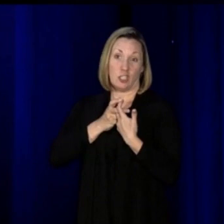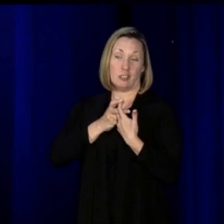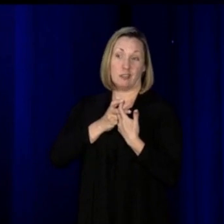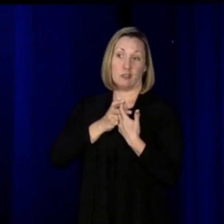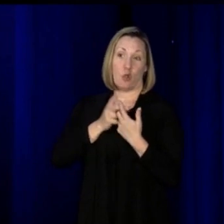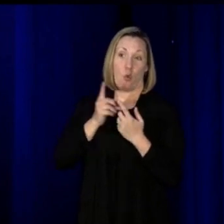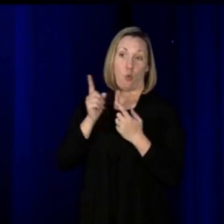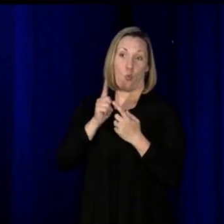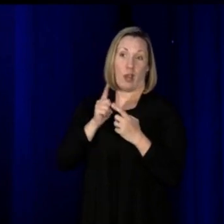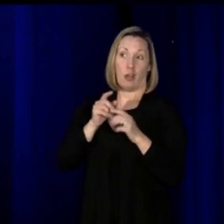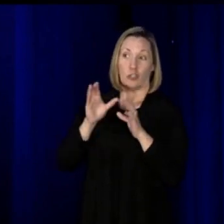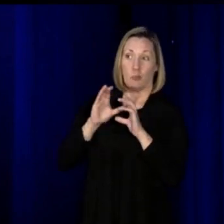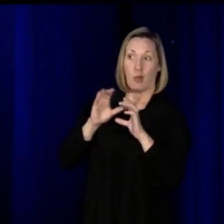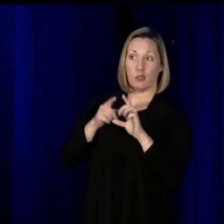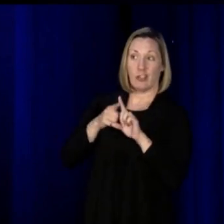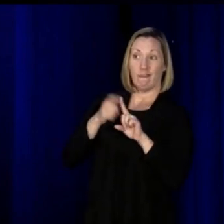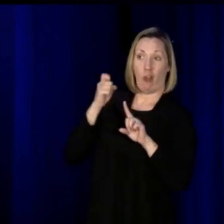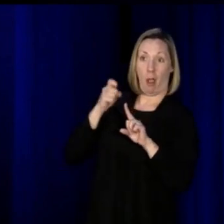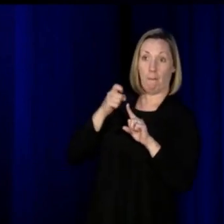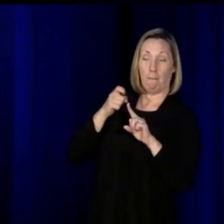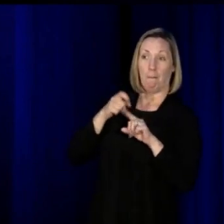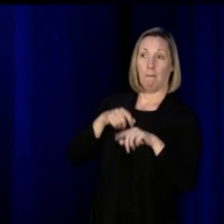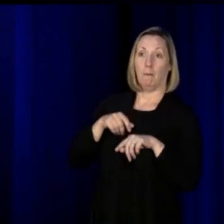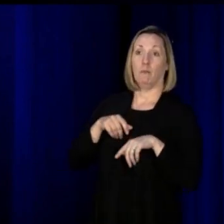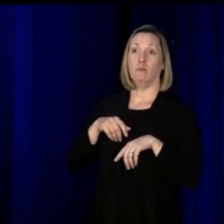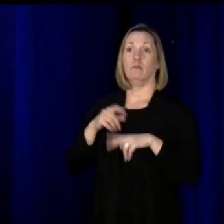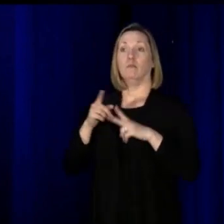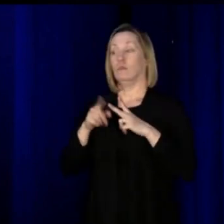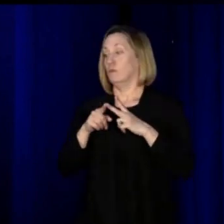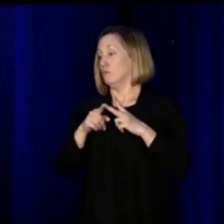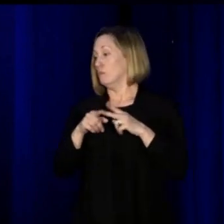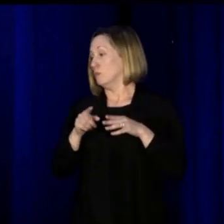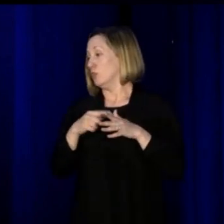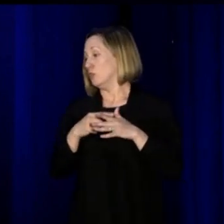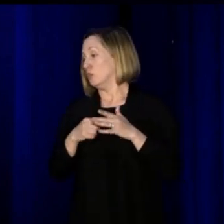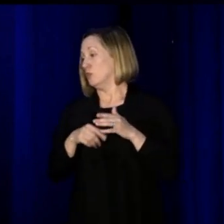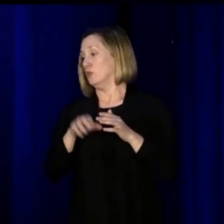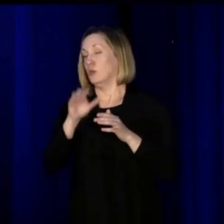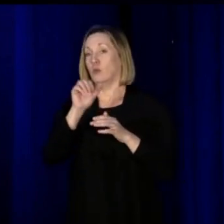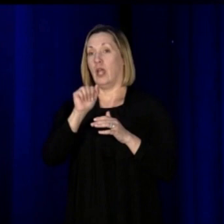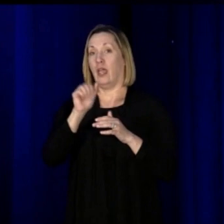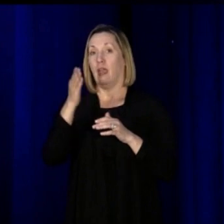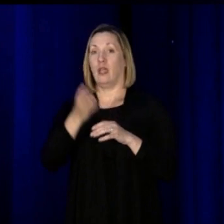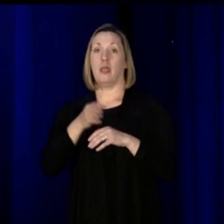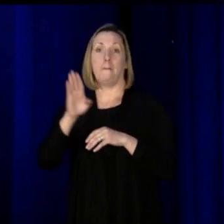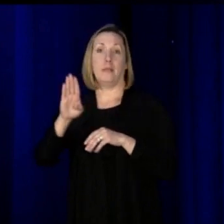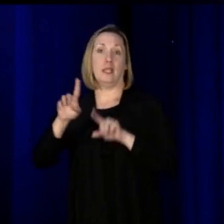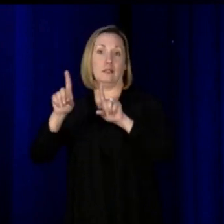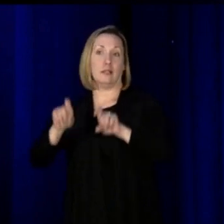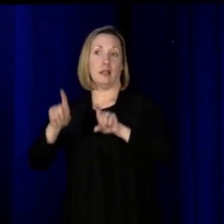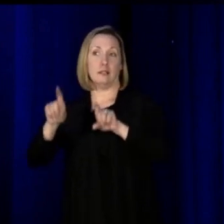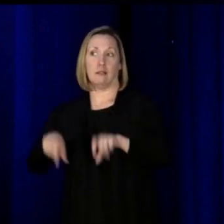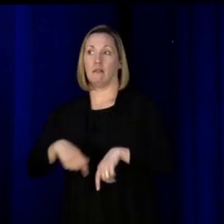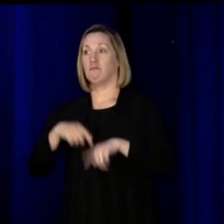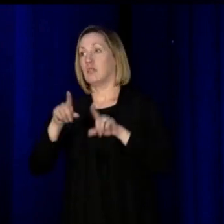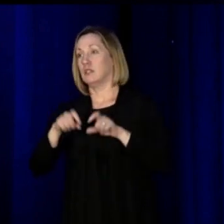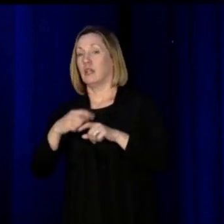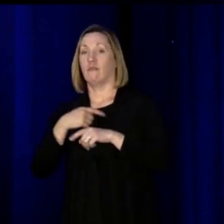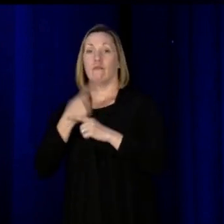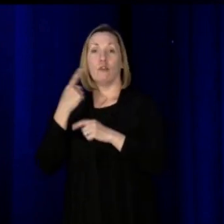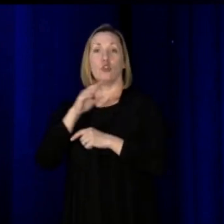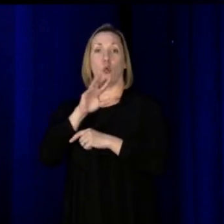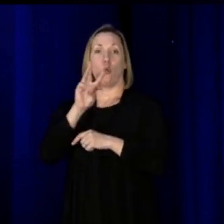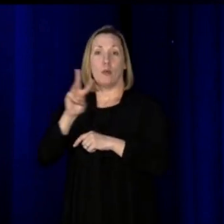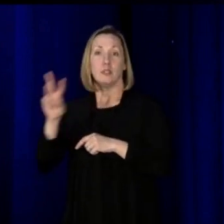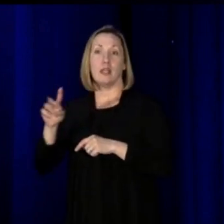from. You can implement techniques of A/B testing, try different landing pages for your website or different